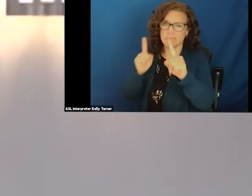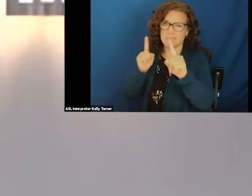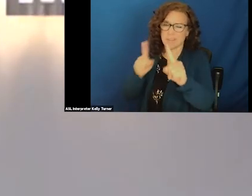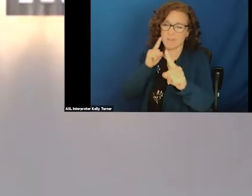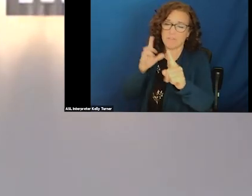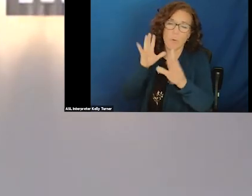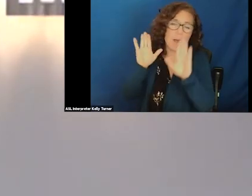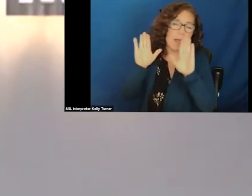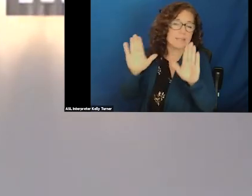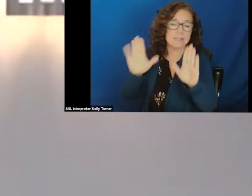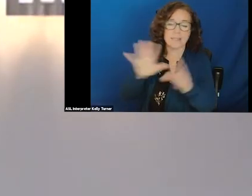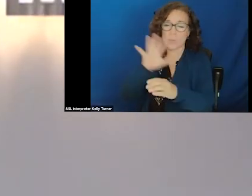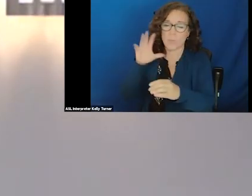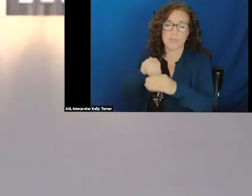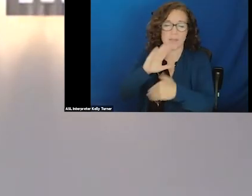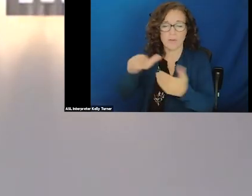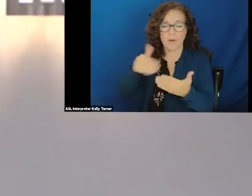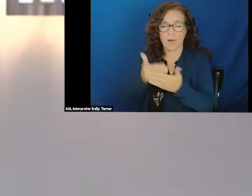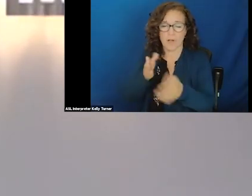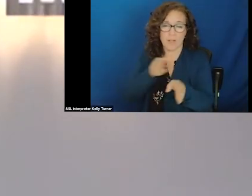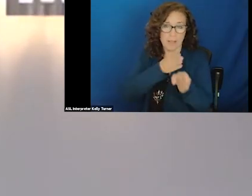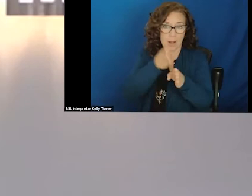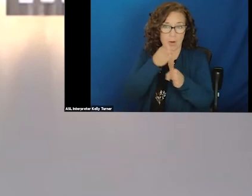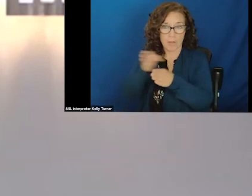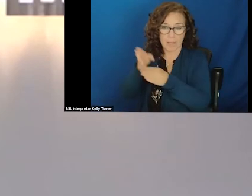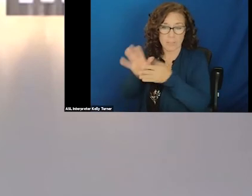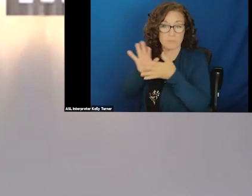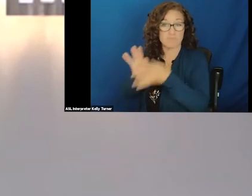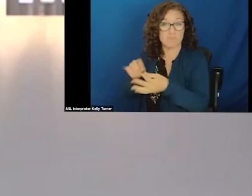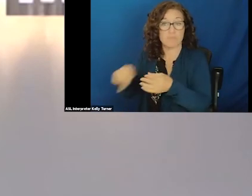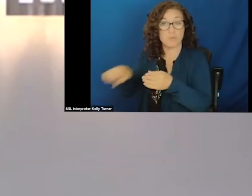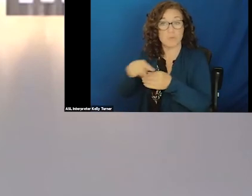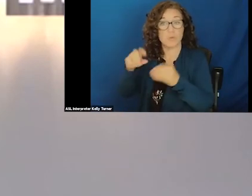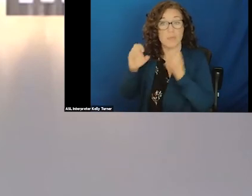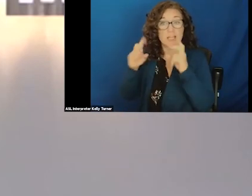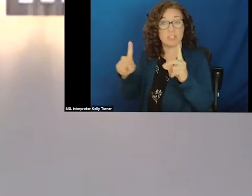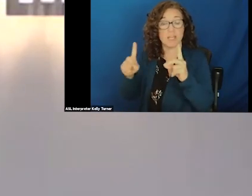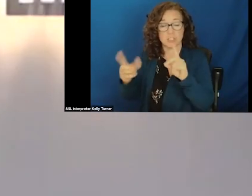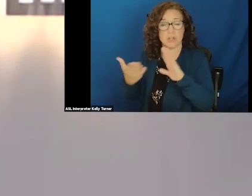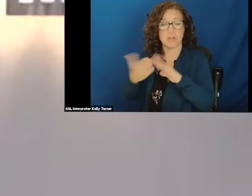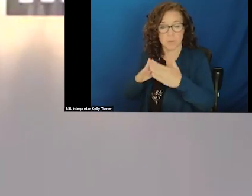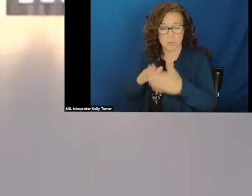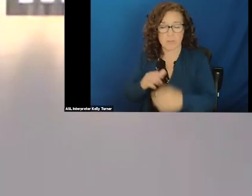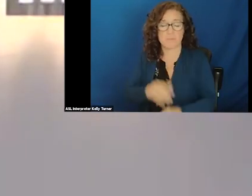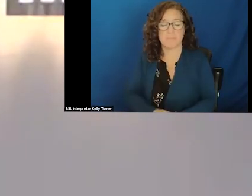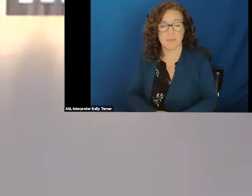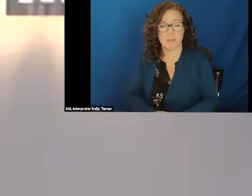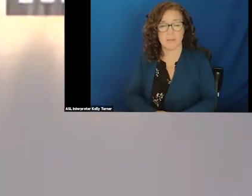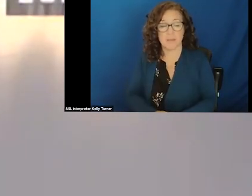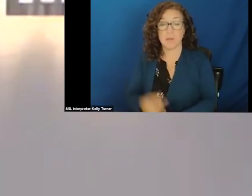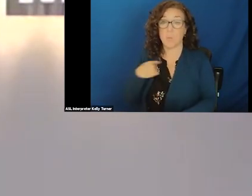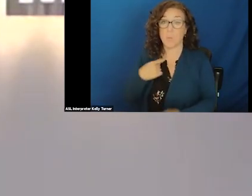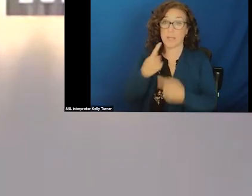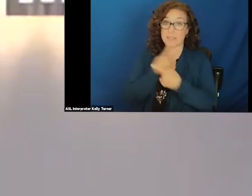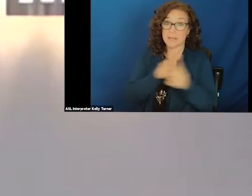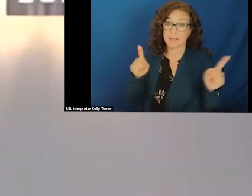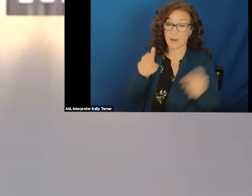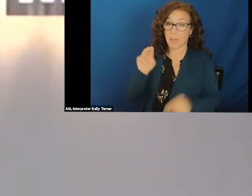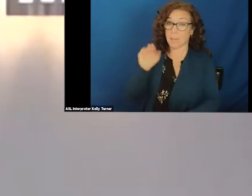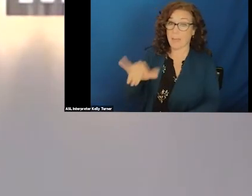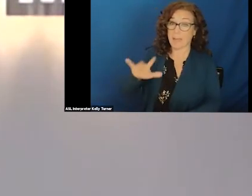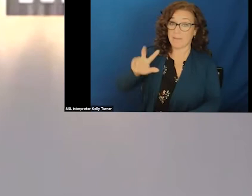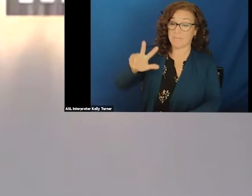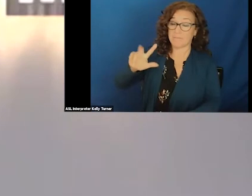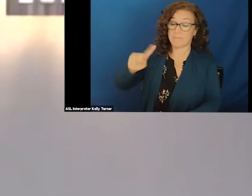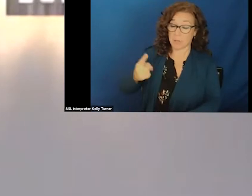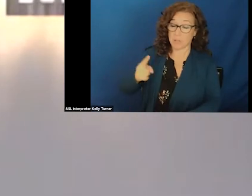Whereas the Board of Education declares May 1st, 2021 as School Principals Day in the Santa Barbara Unified School